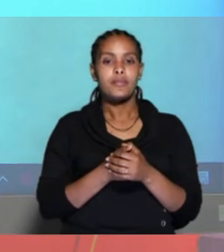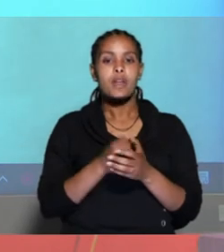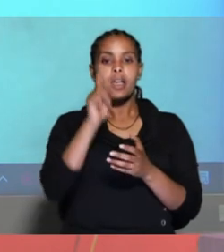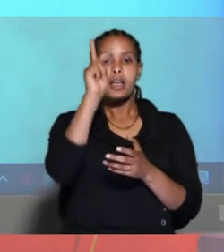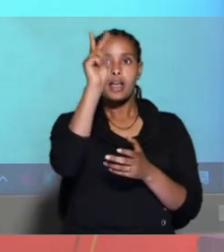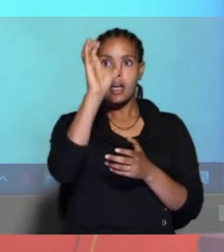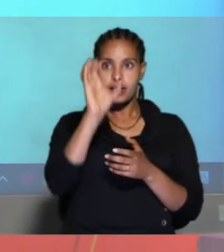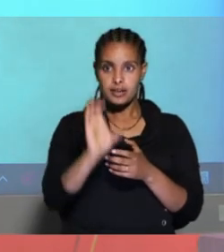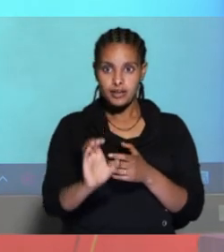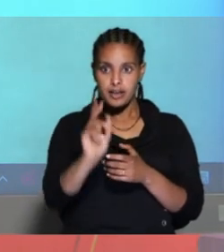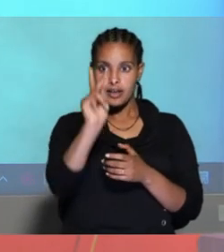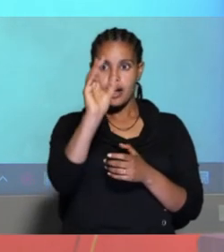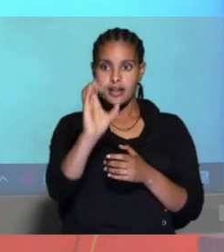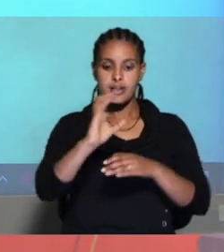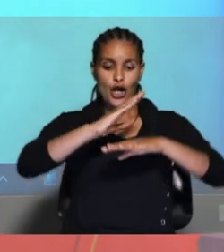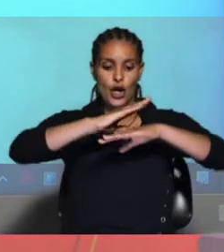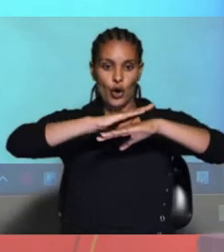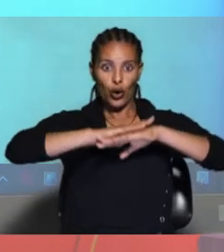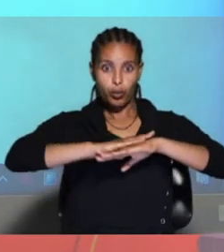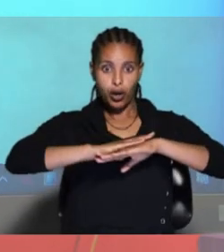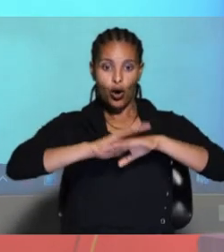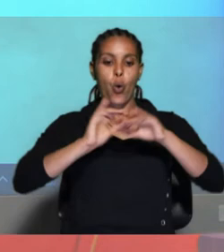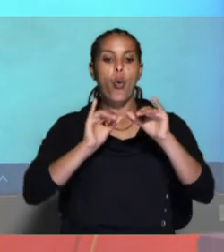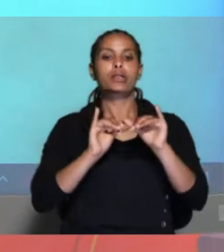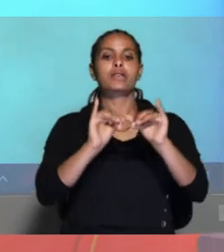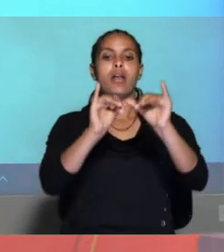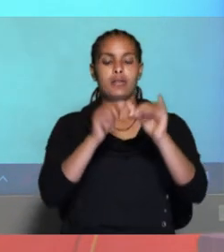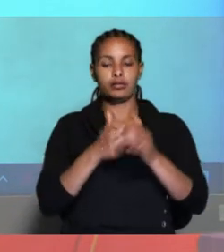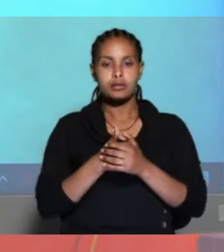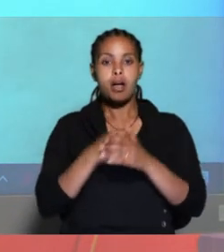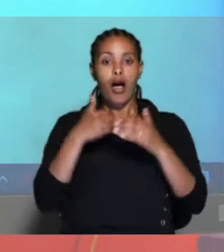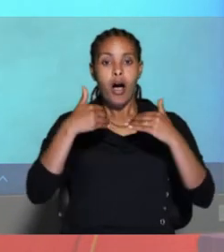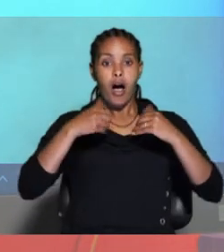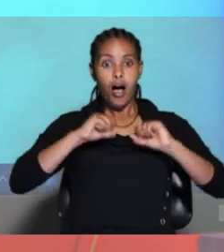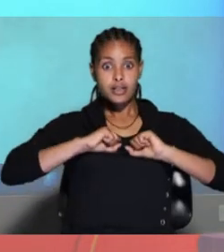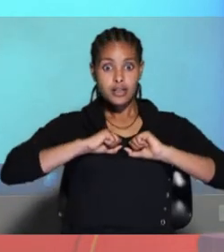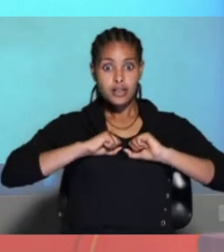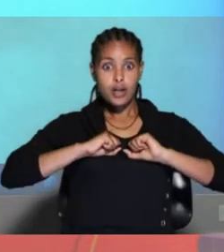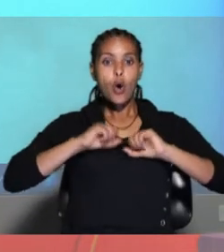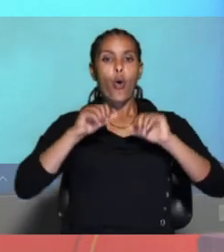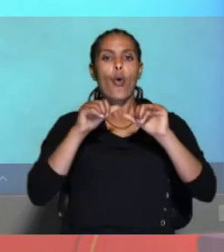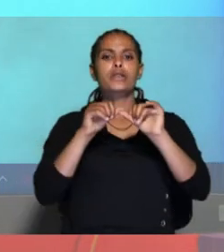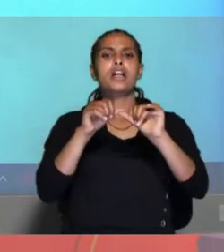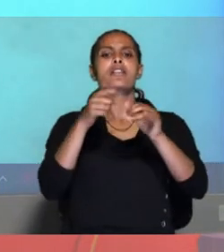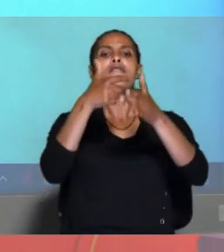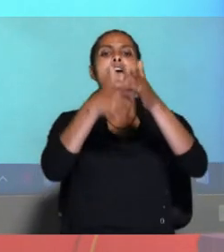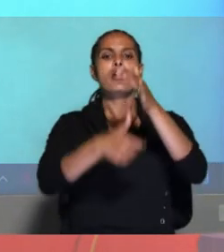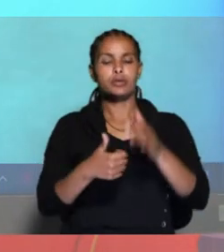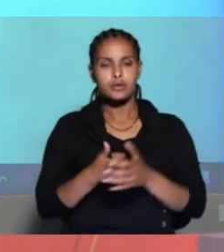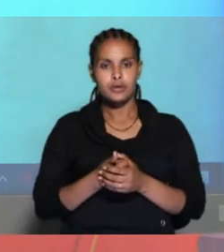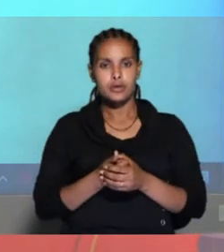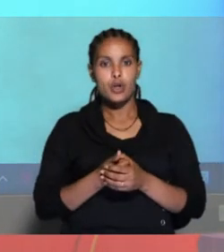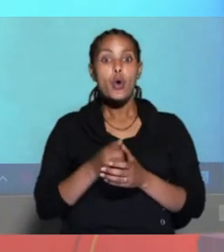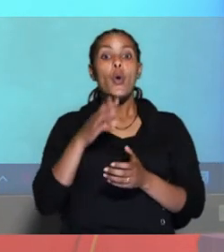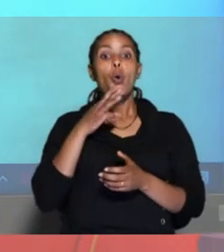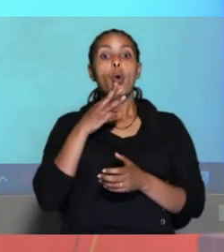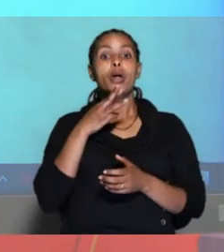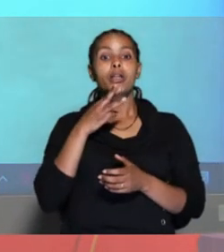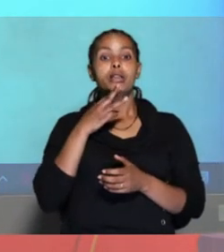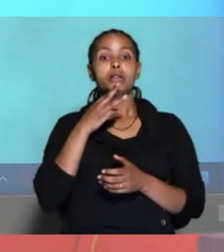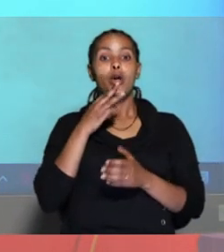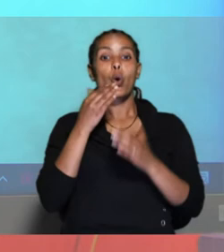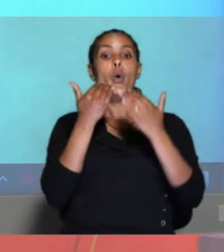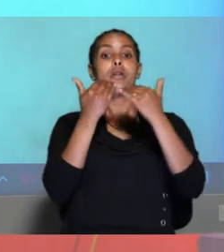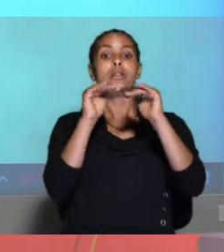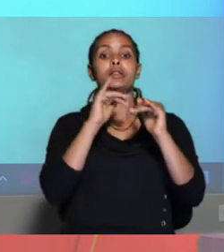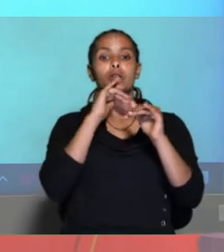Kc is equilibrium constant, has constant value. Water, its